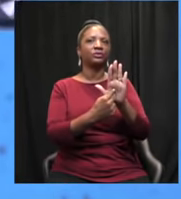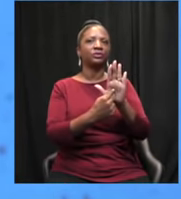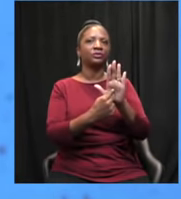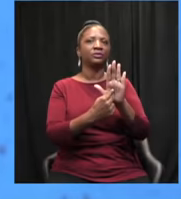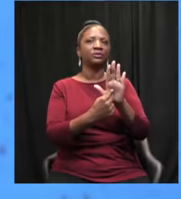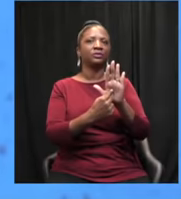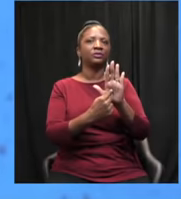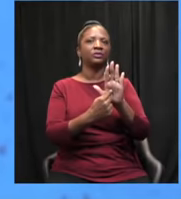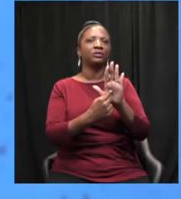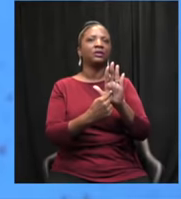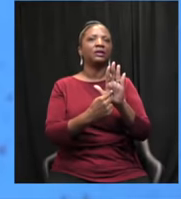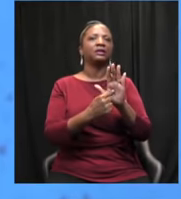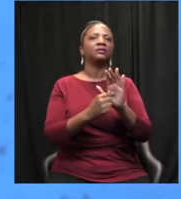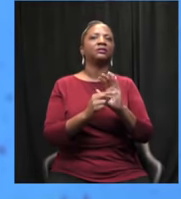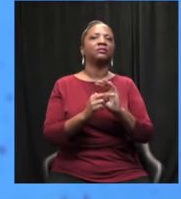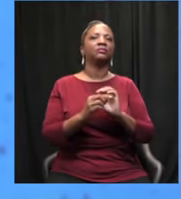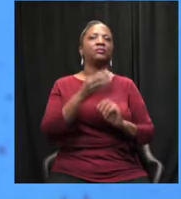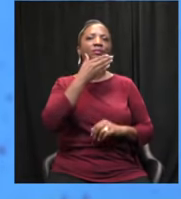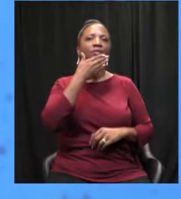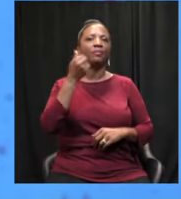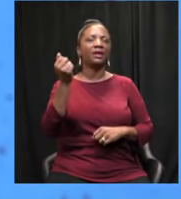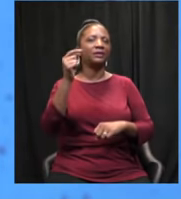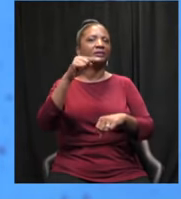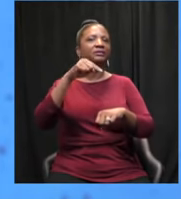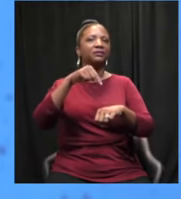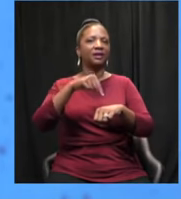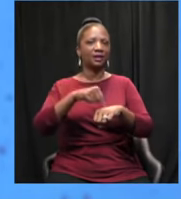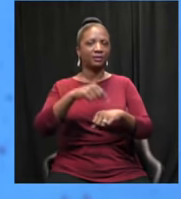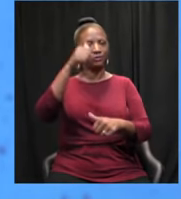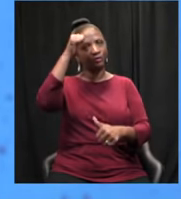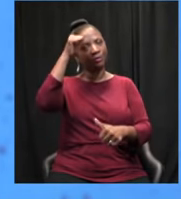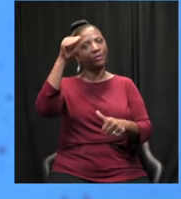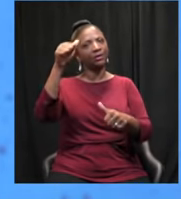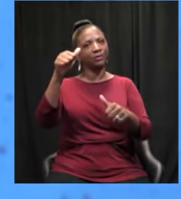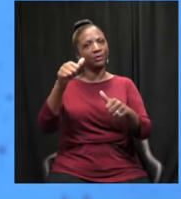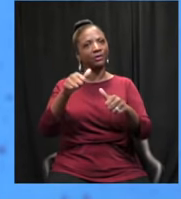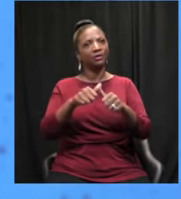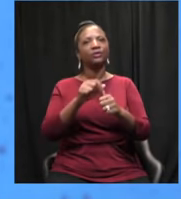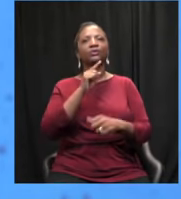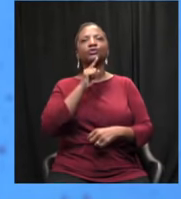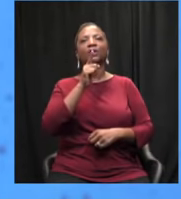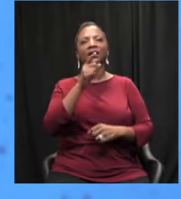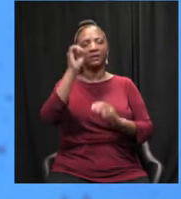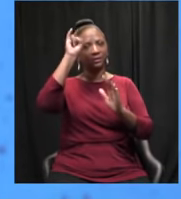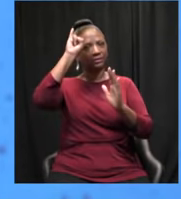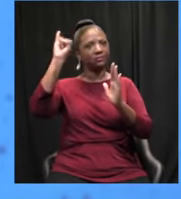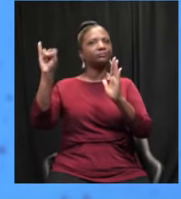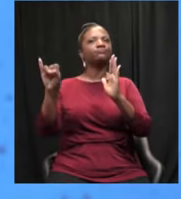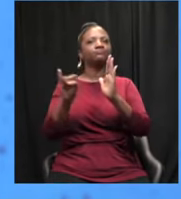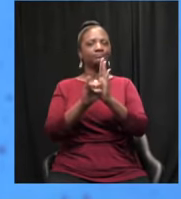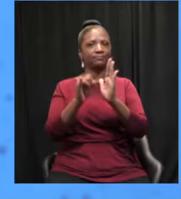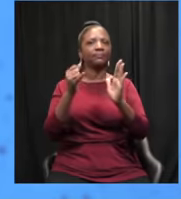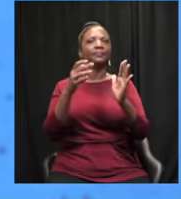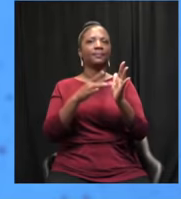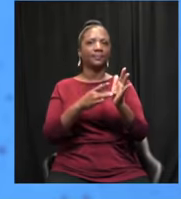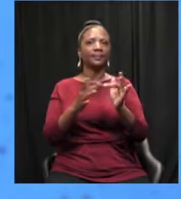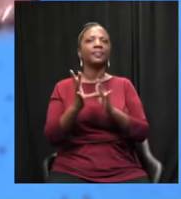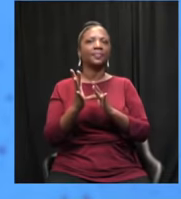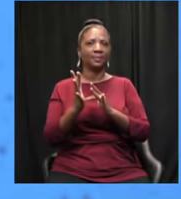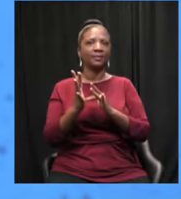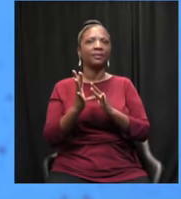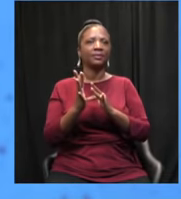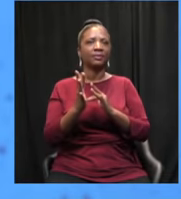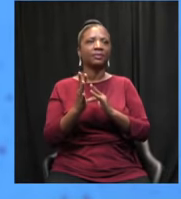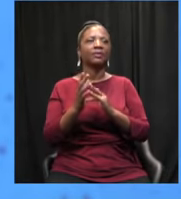no better time to be reminded of the true identity of Jesus Christ. It's here in the text, Jesus